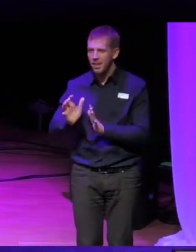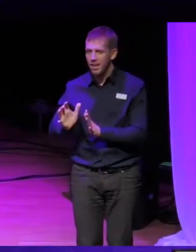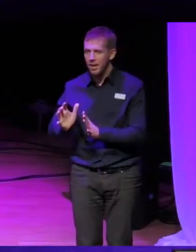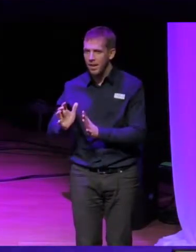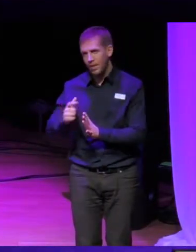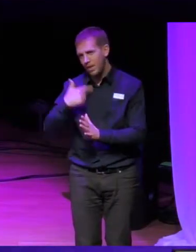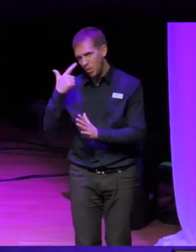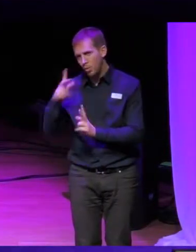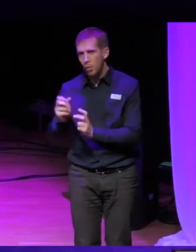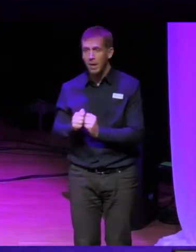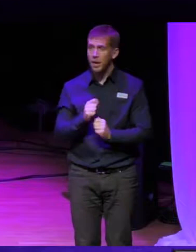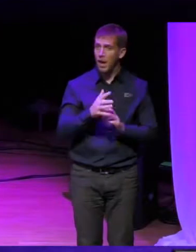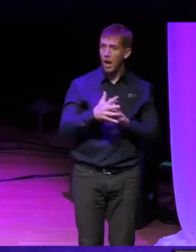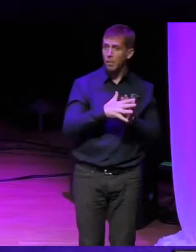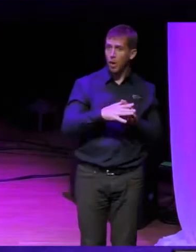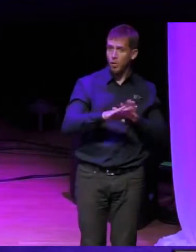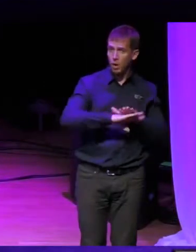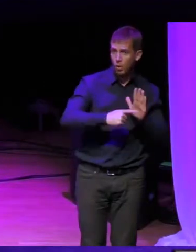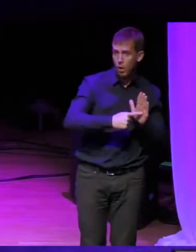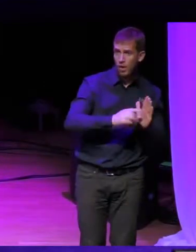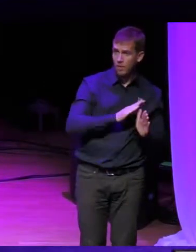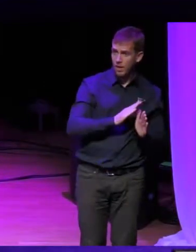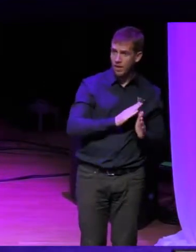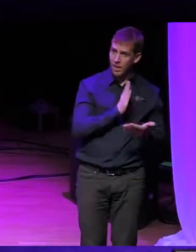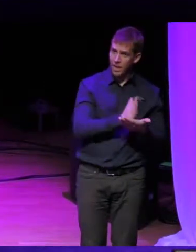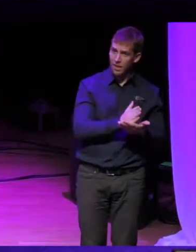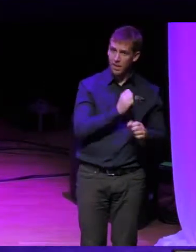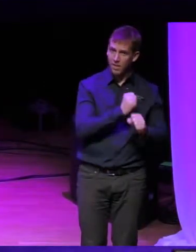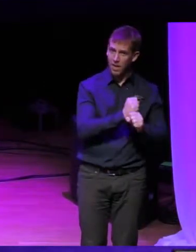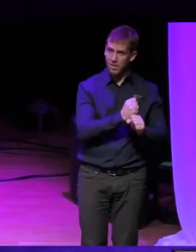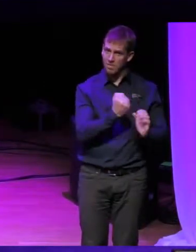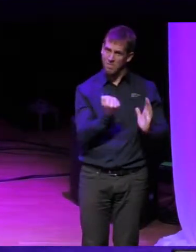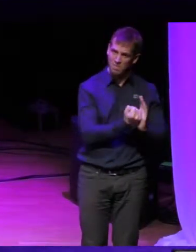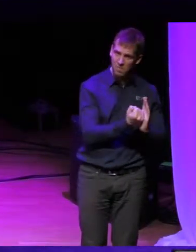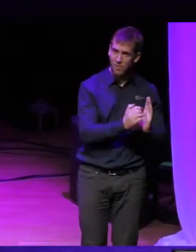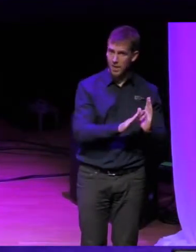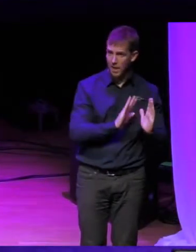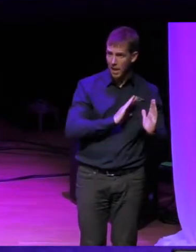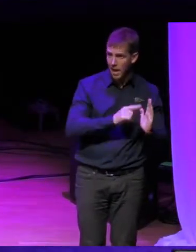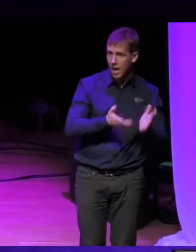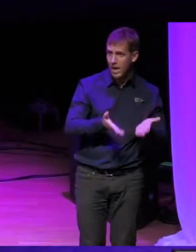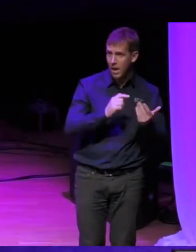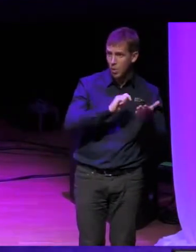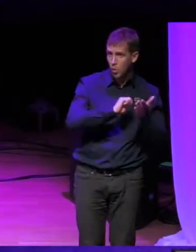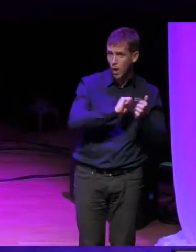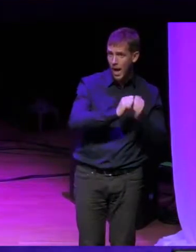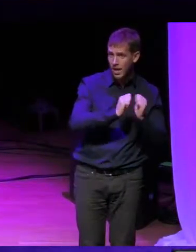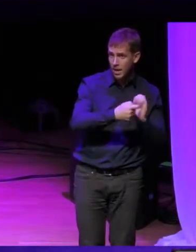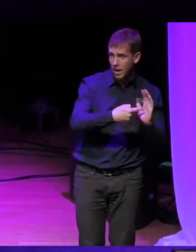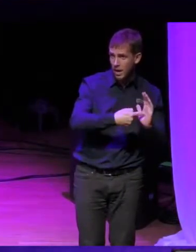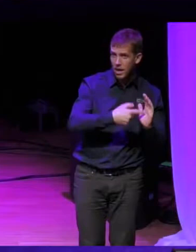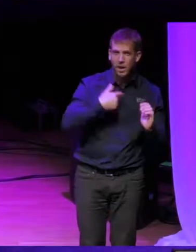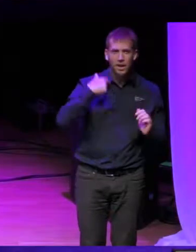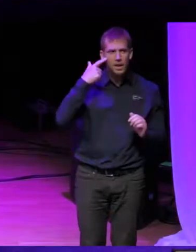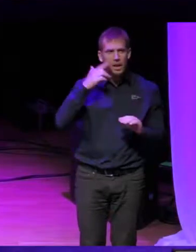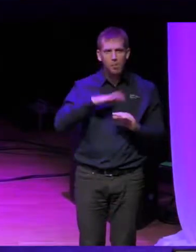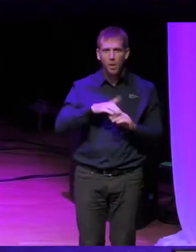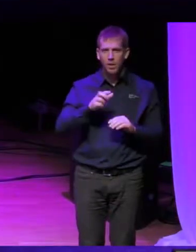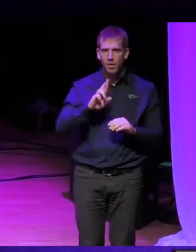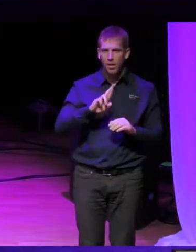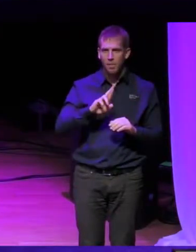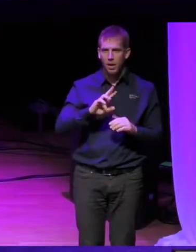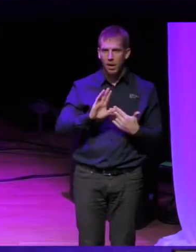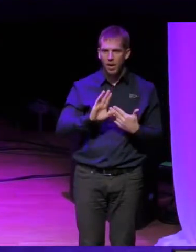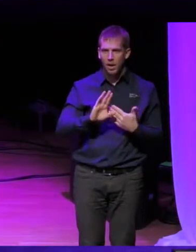American Constitution? Are there non-derogable rights in it? Are they changeable? And in particular when it comes to the protection